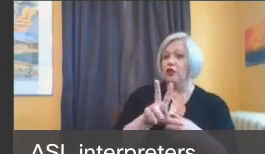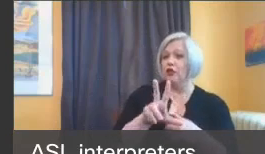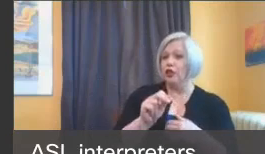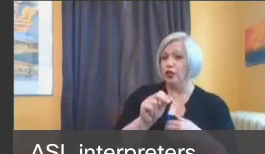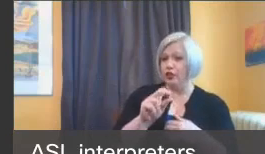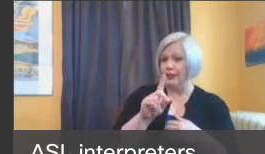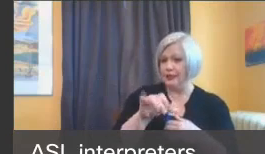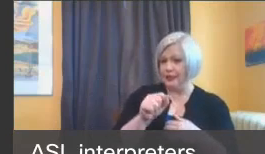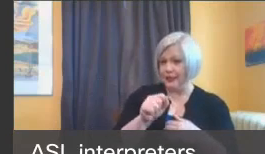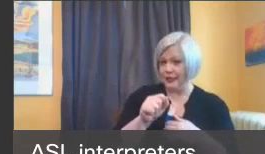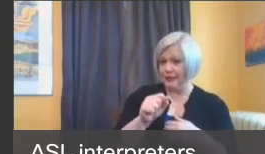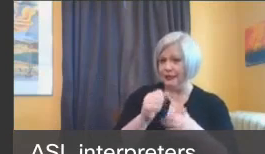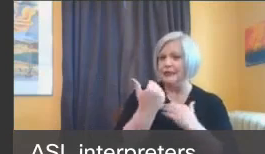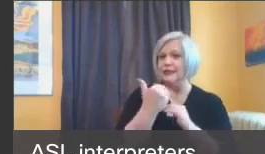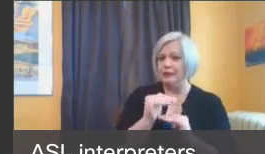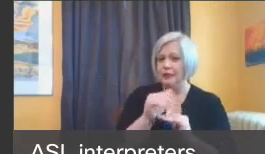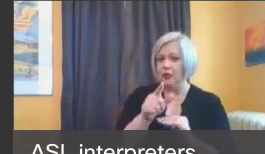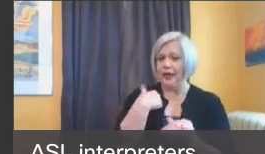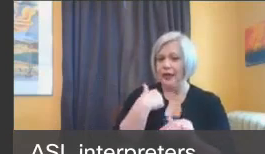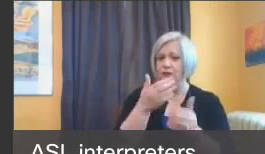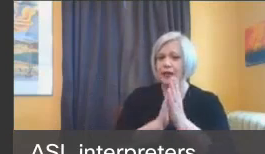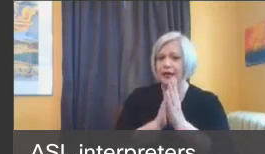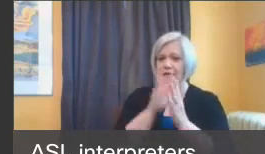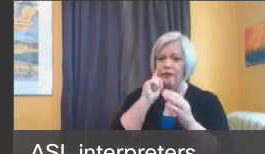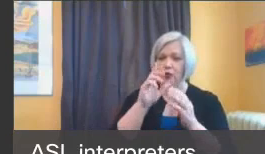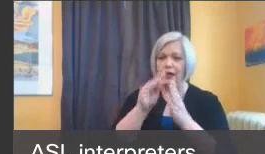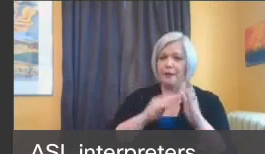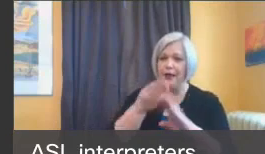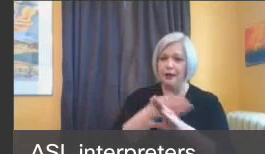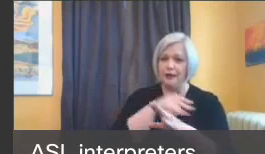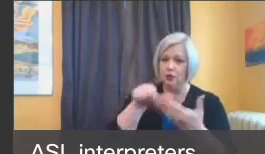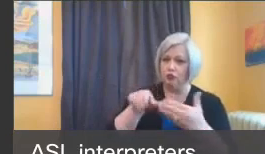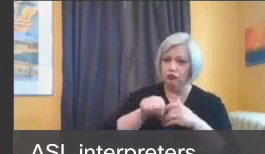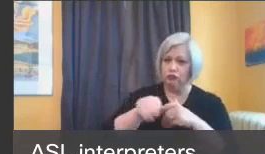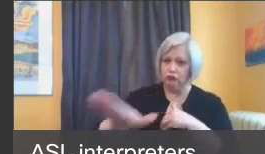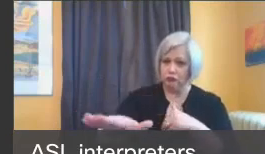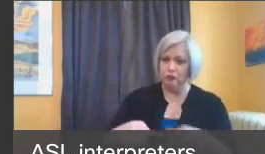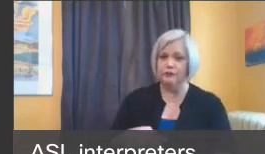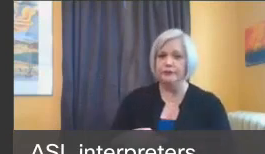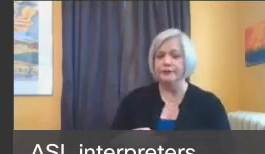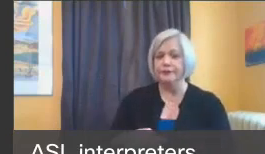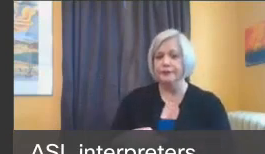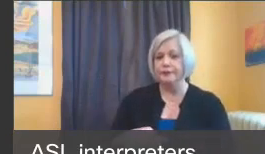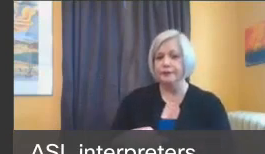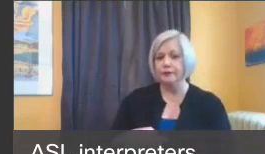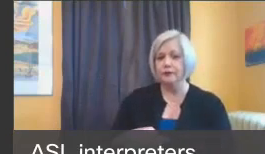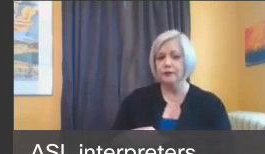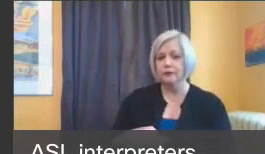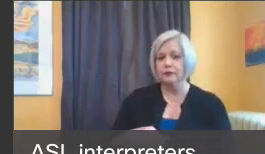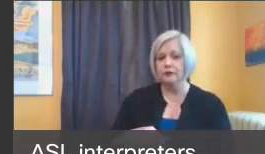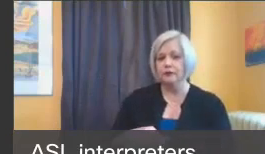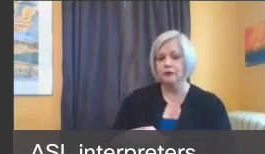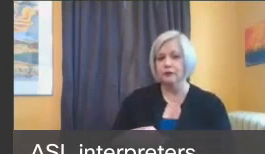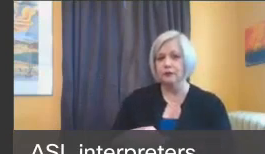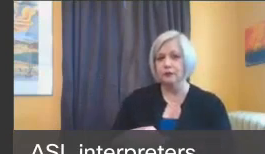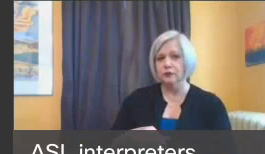days is the limit that you have to ask for an absentee ballot. And you indicated in